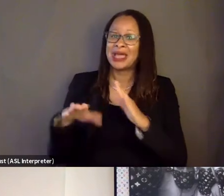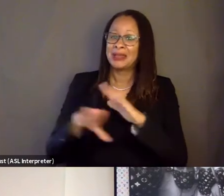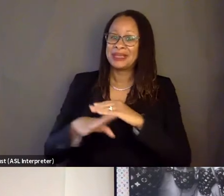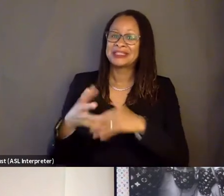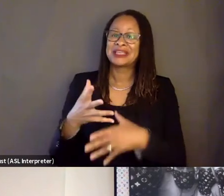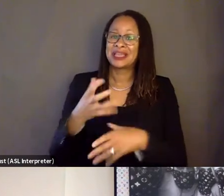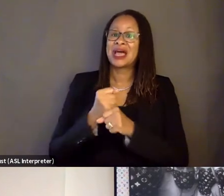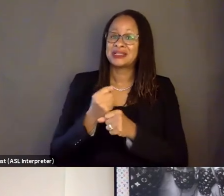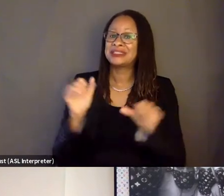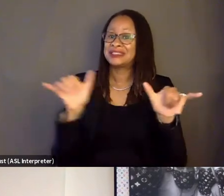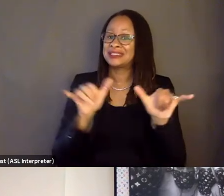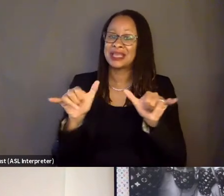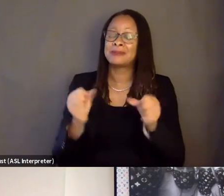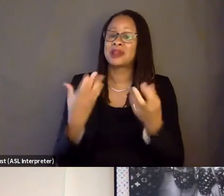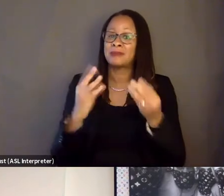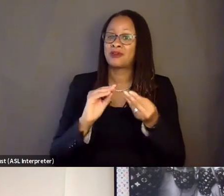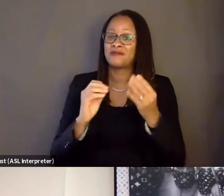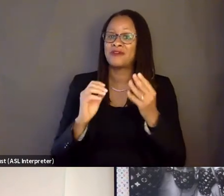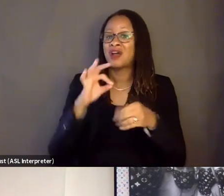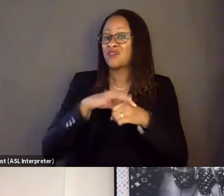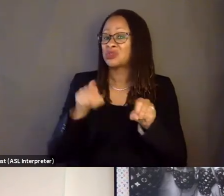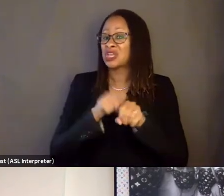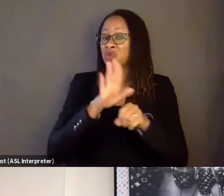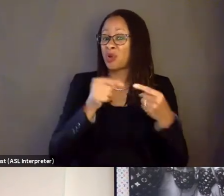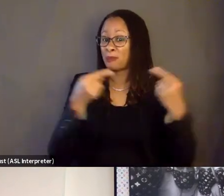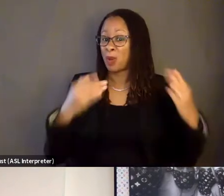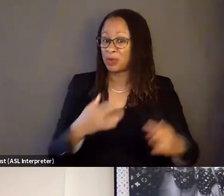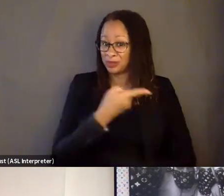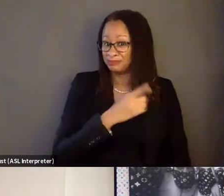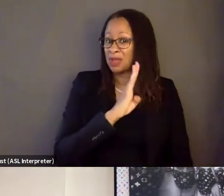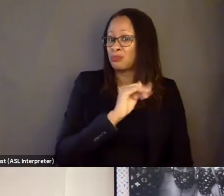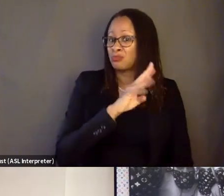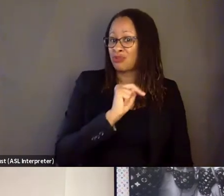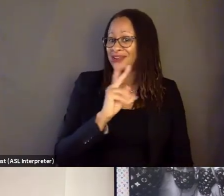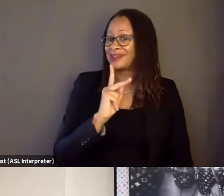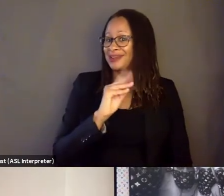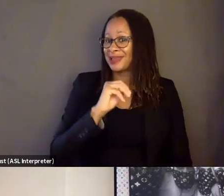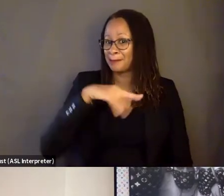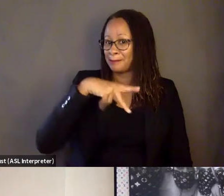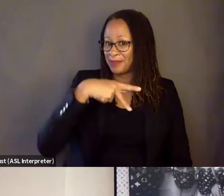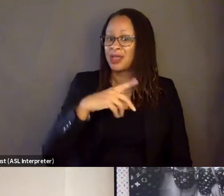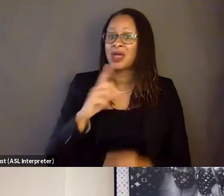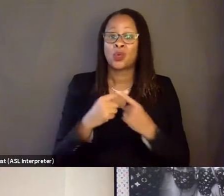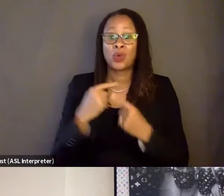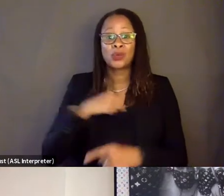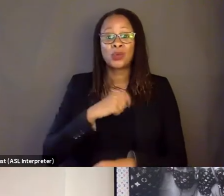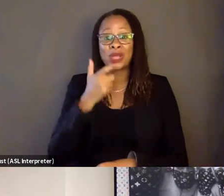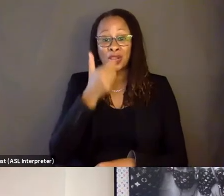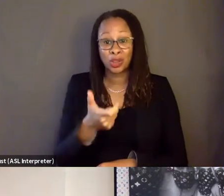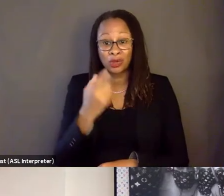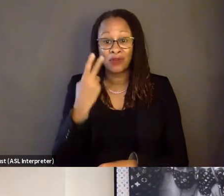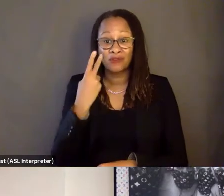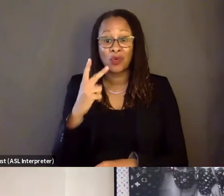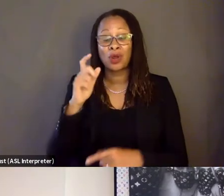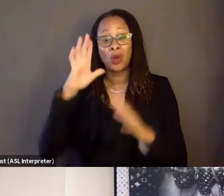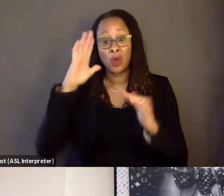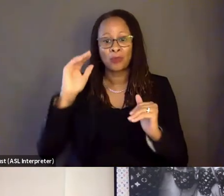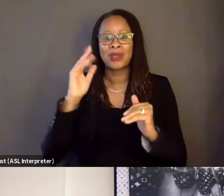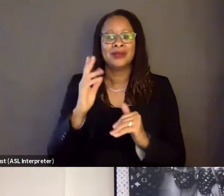votes as her opponent. So I think that when we look for hope, I see stories like that give me hope. And of course, Stacey's,